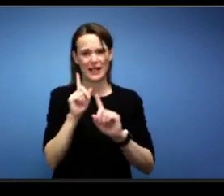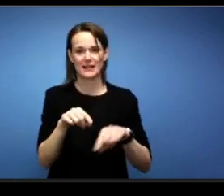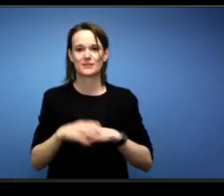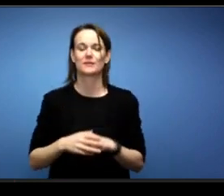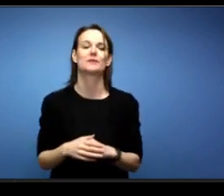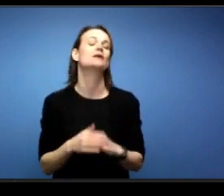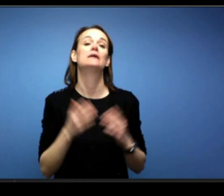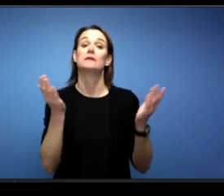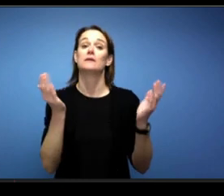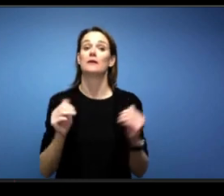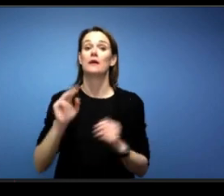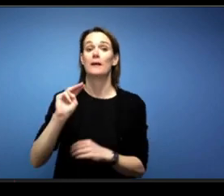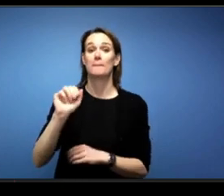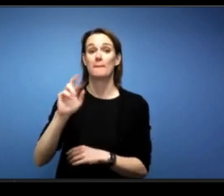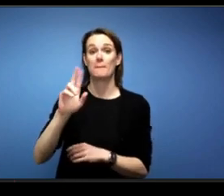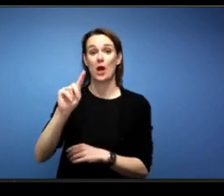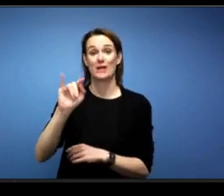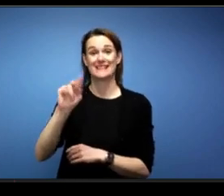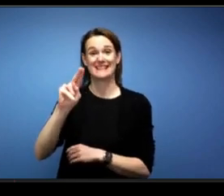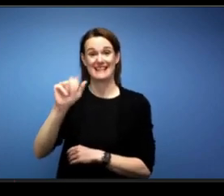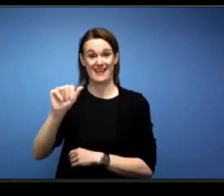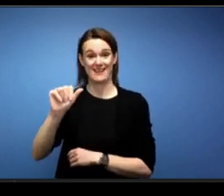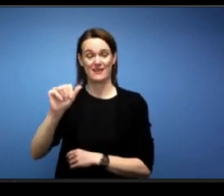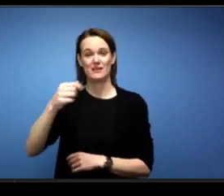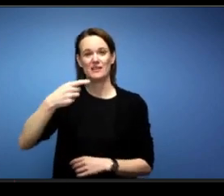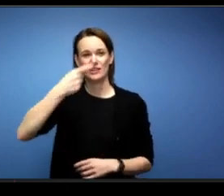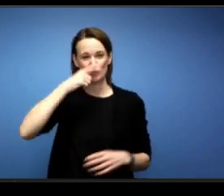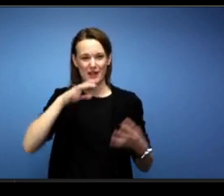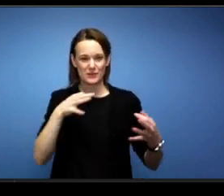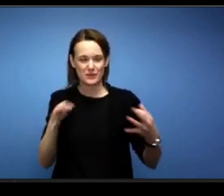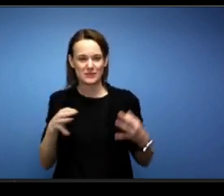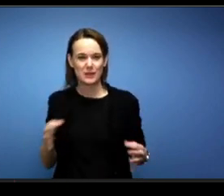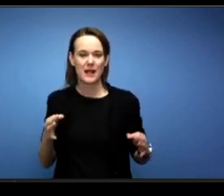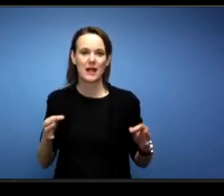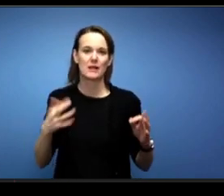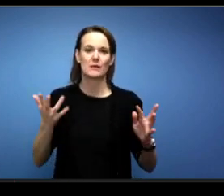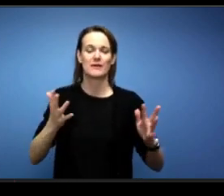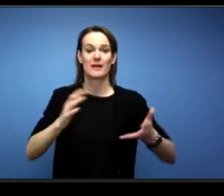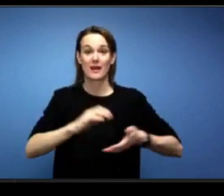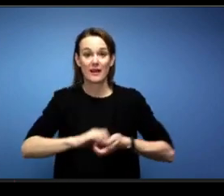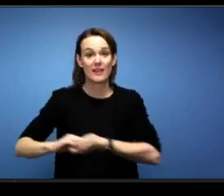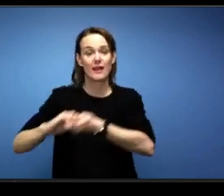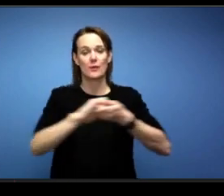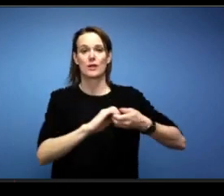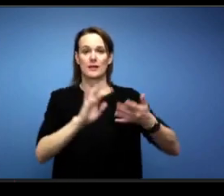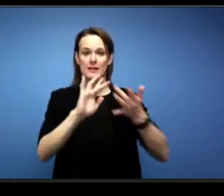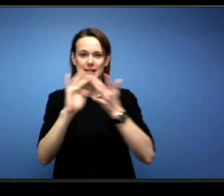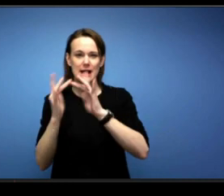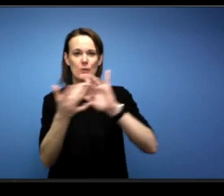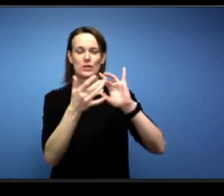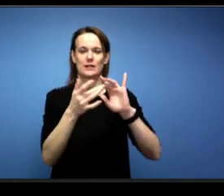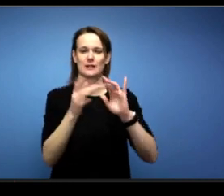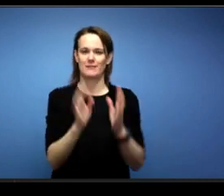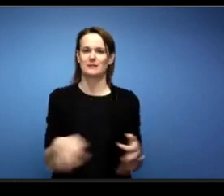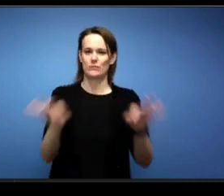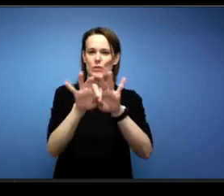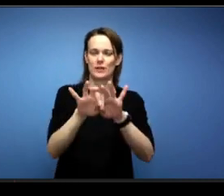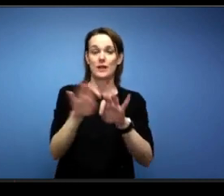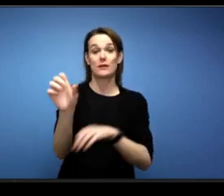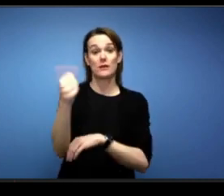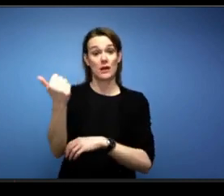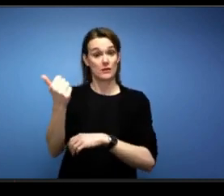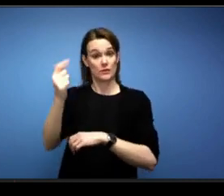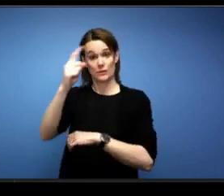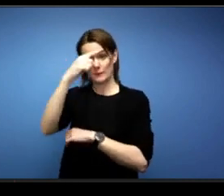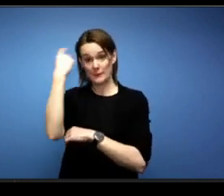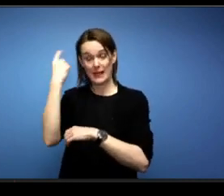answer. Martina, can you speak on the importance of networking and collaborating with other Black businesses? And what are some